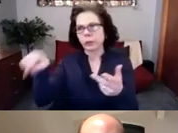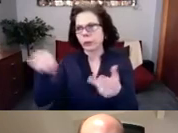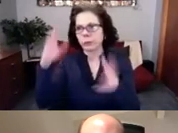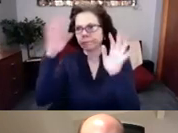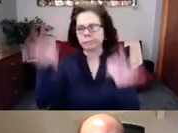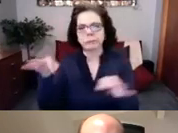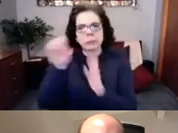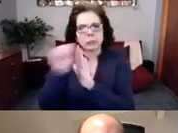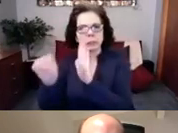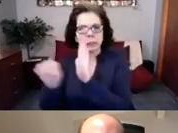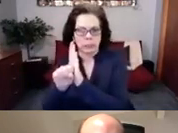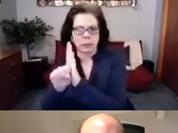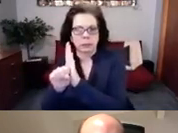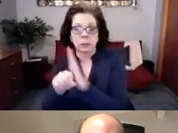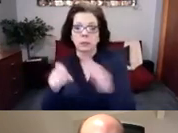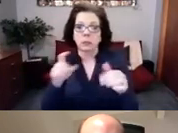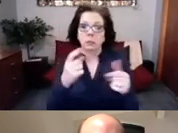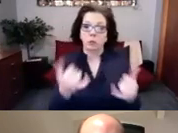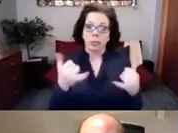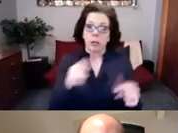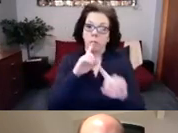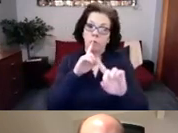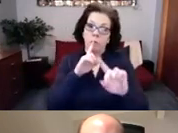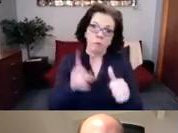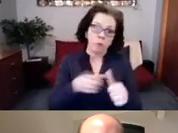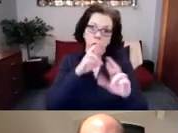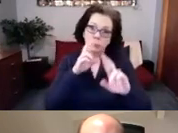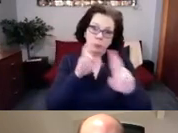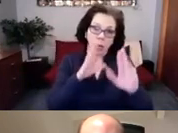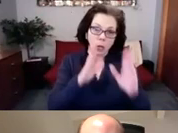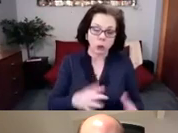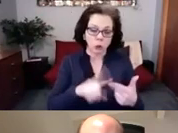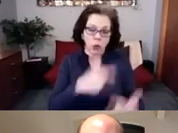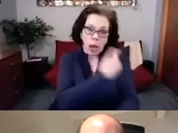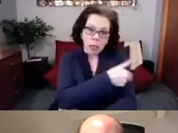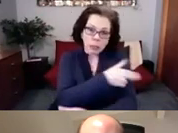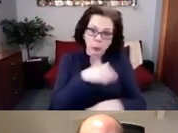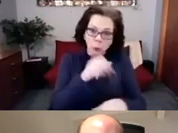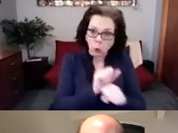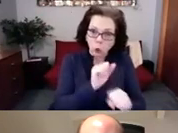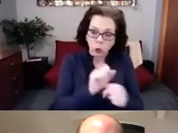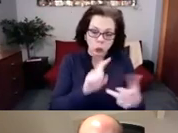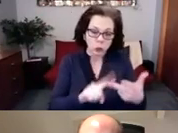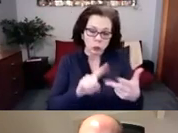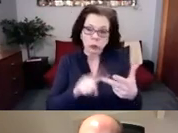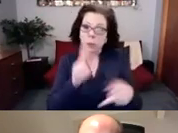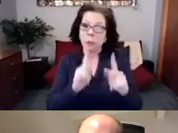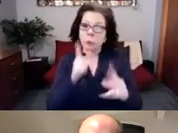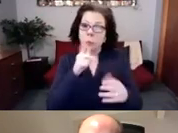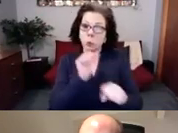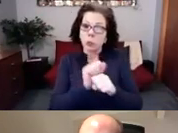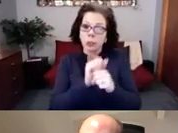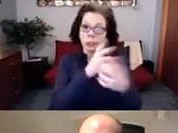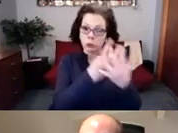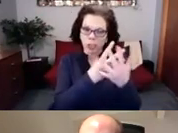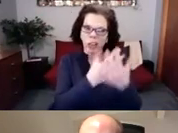But presently, first responders, hospital workers, and those in correctional facilities are being vaccinated now. In